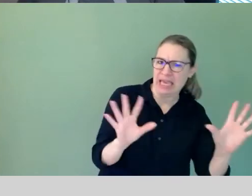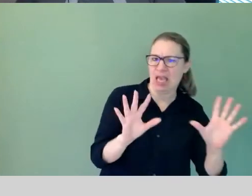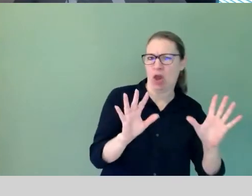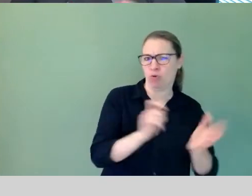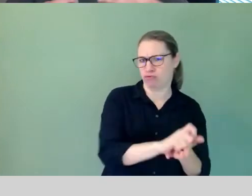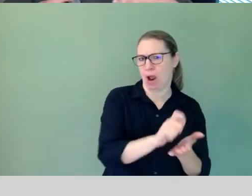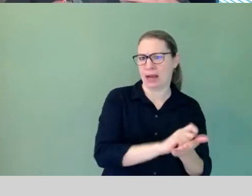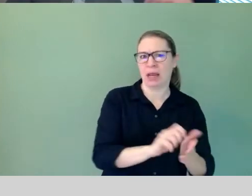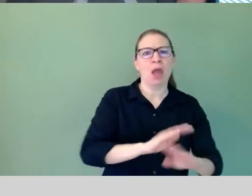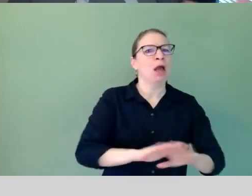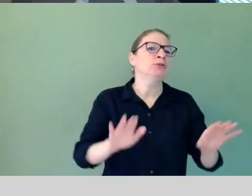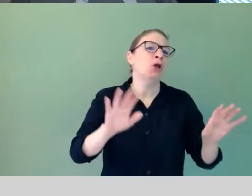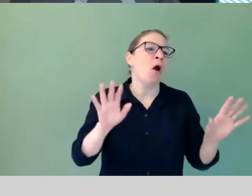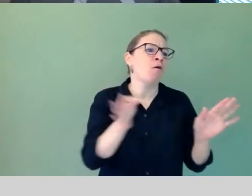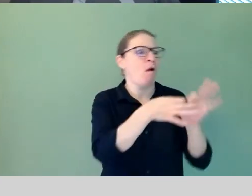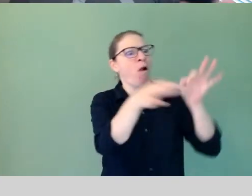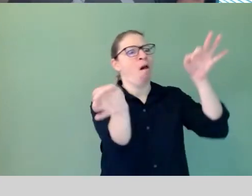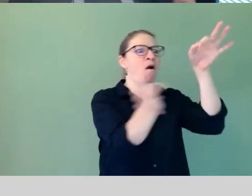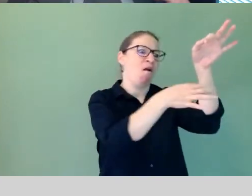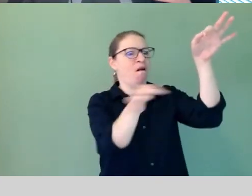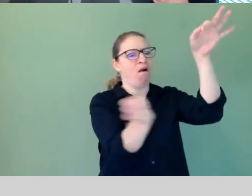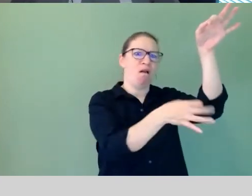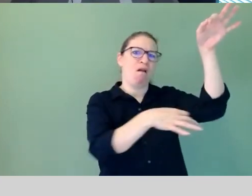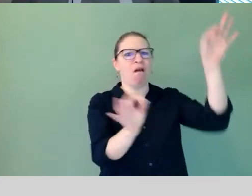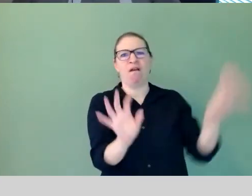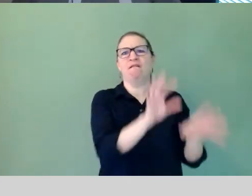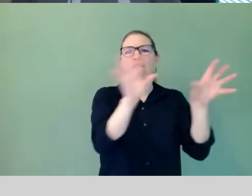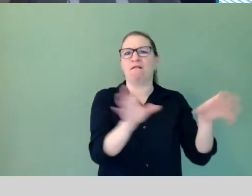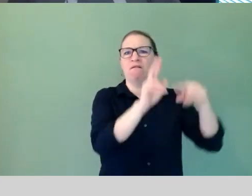overly verbose. It doesn't help anyone. It just